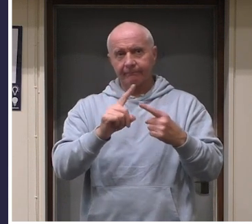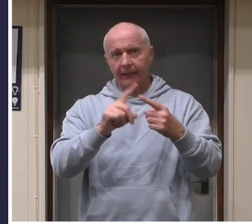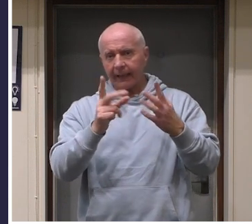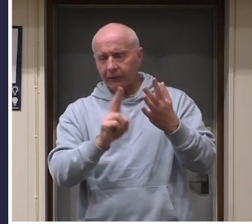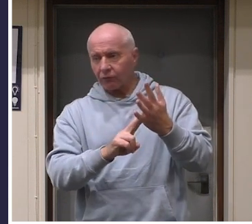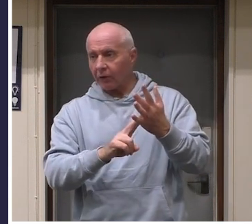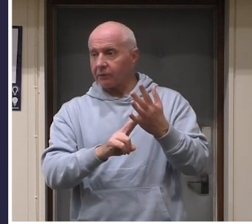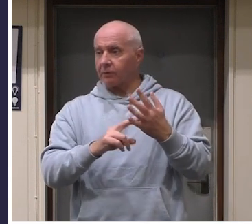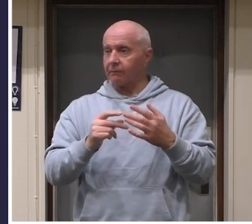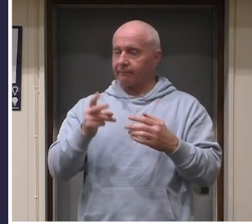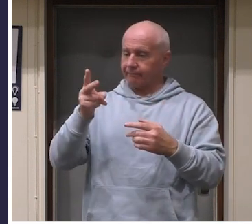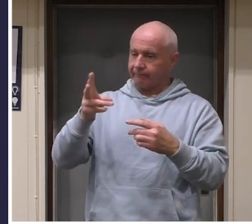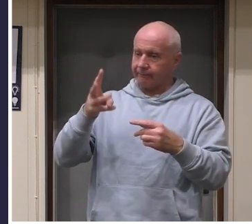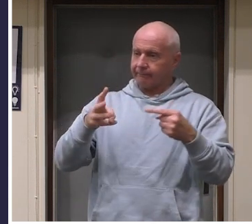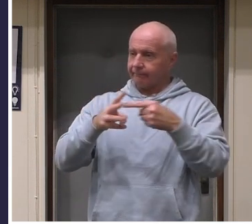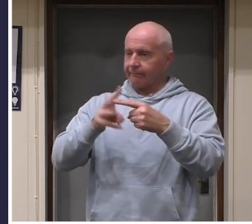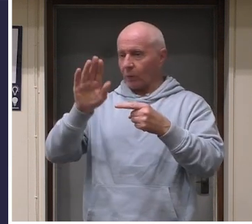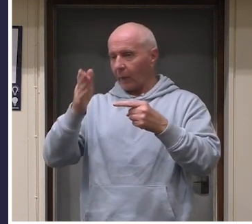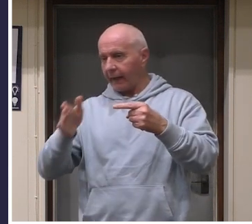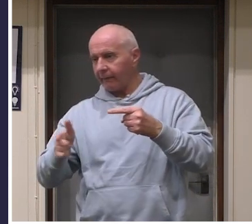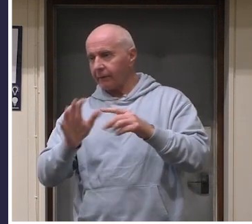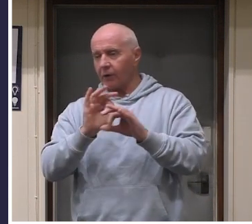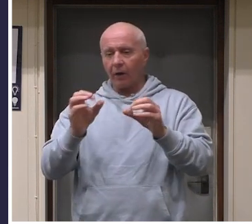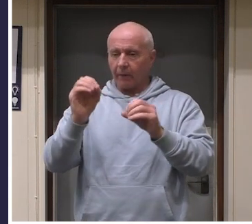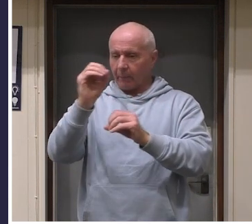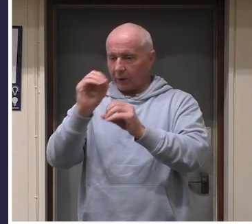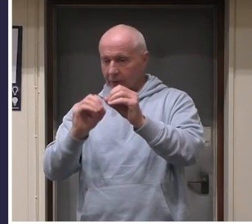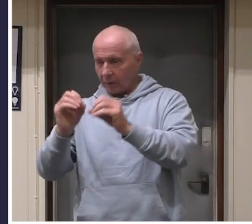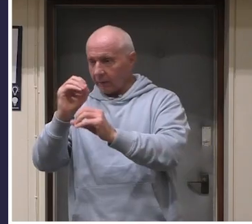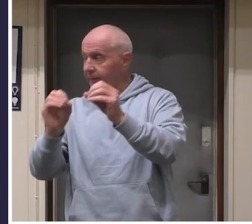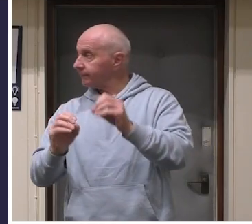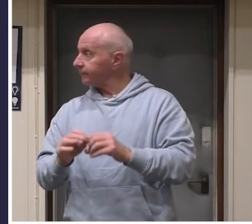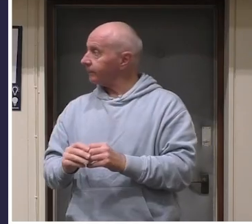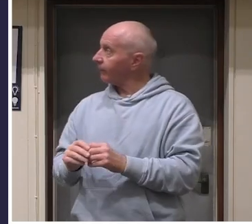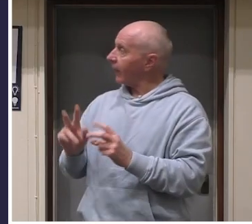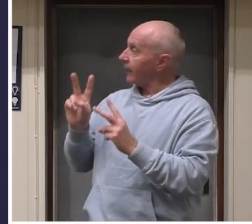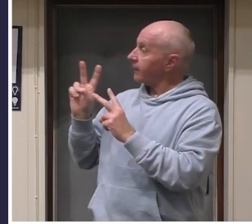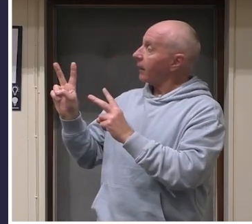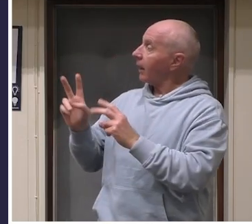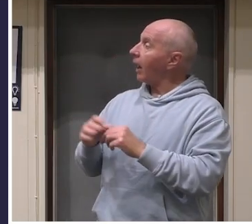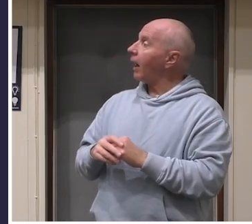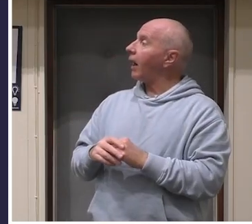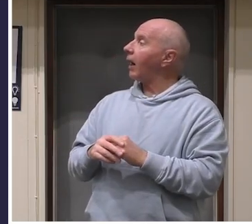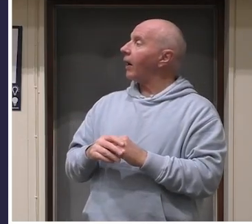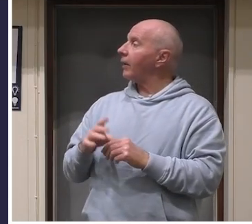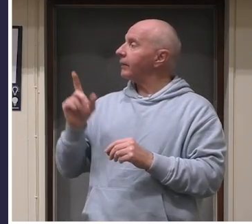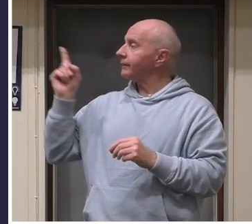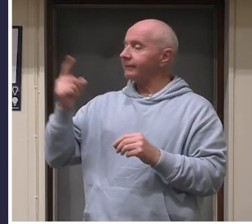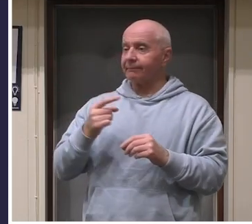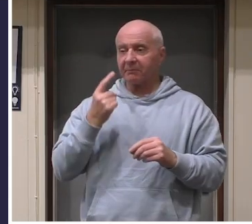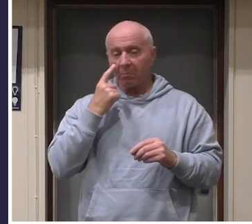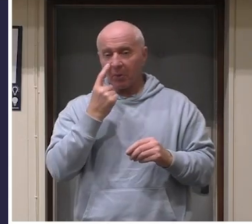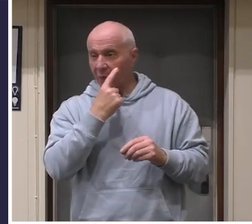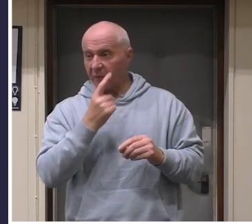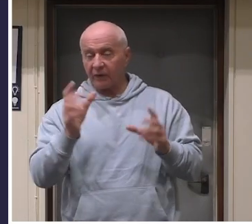experiment show wave-like behavior, not particle-like behavior. Right? And I look at this and I say, this doesn't prove